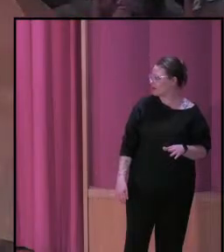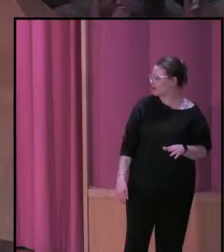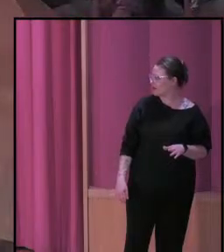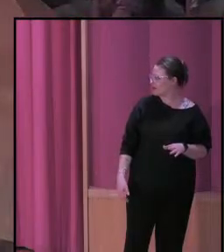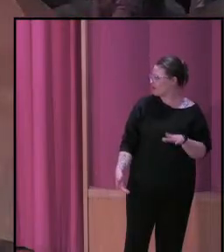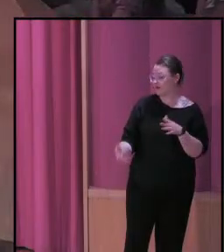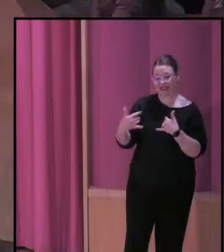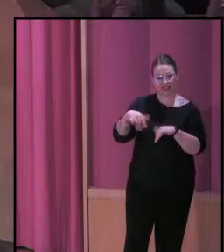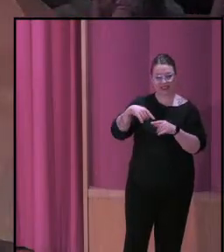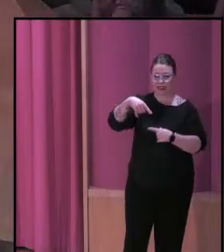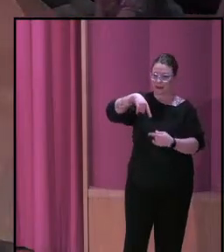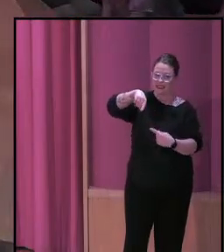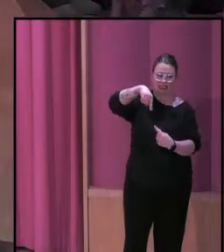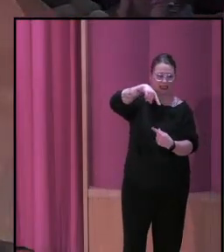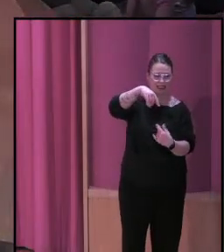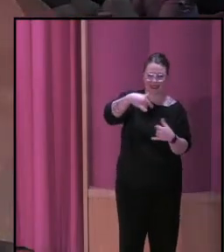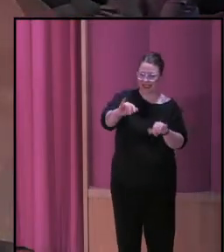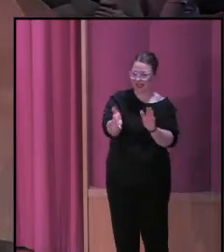Still spinning.